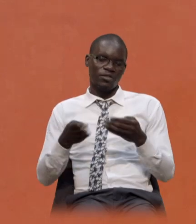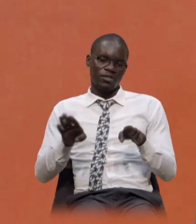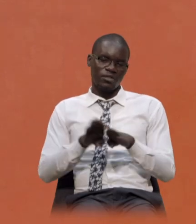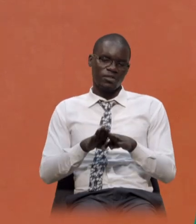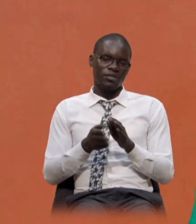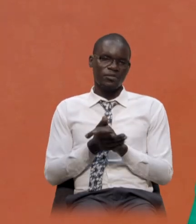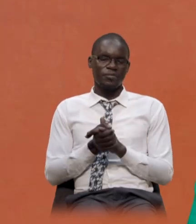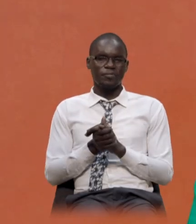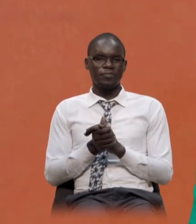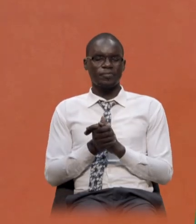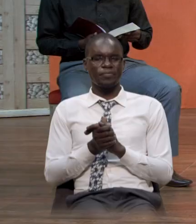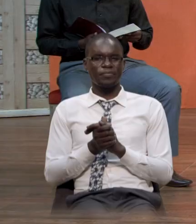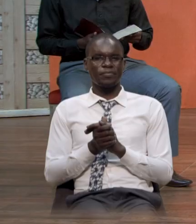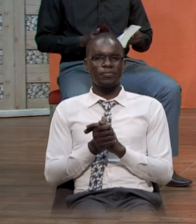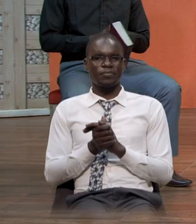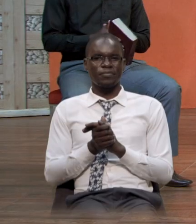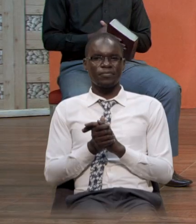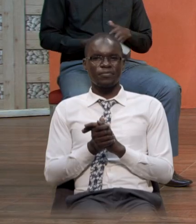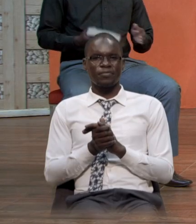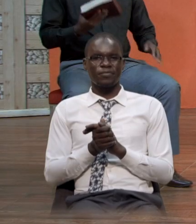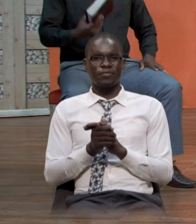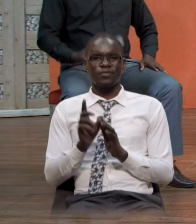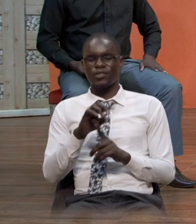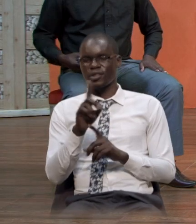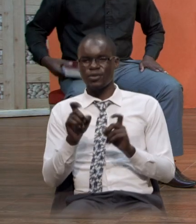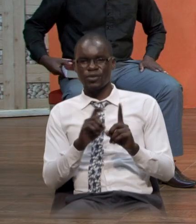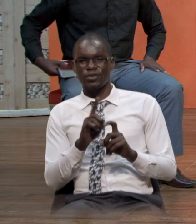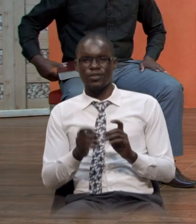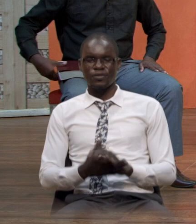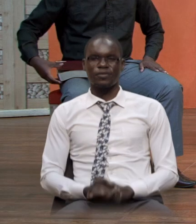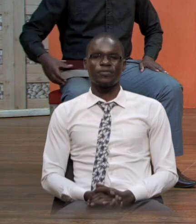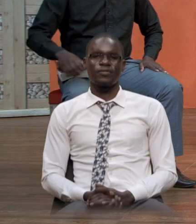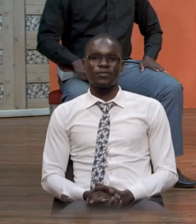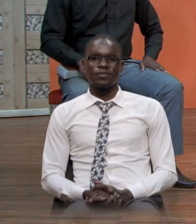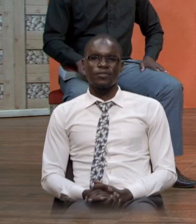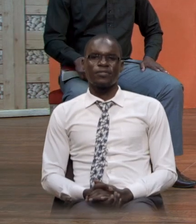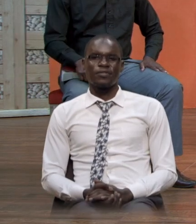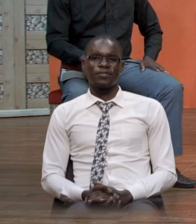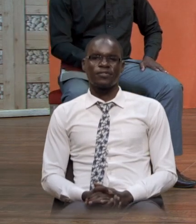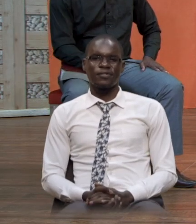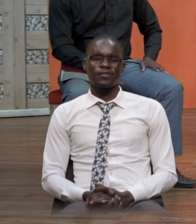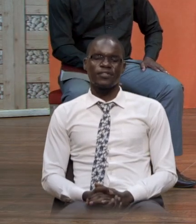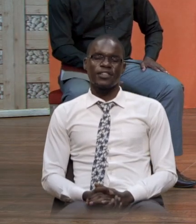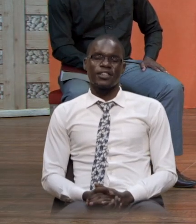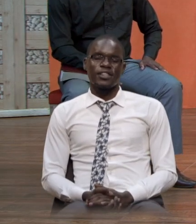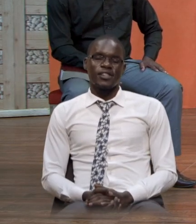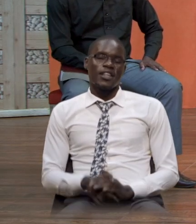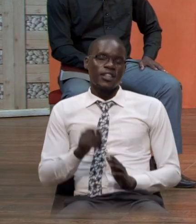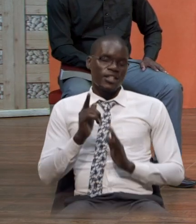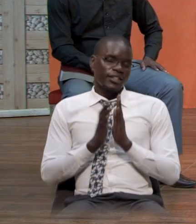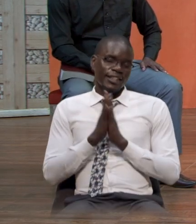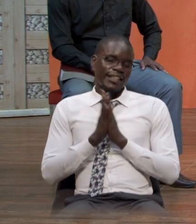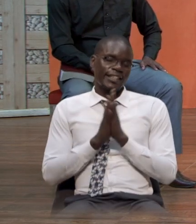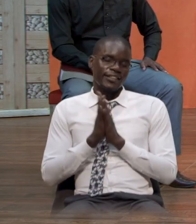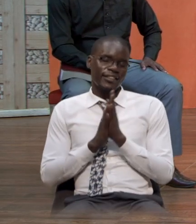Bibles because you don't need them. I have seen it. Random questions. This is going to be tricky, but it's going to be... interesting.